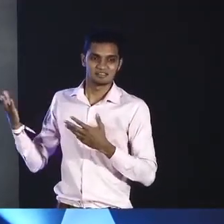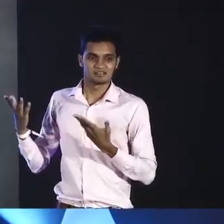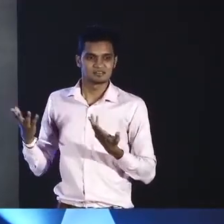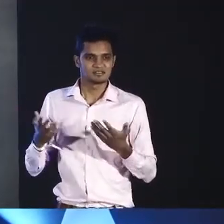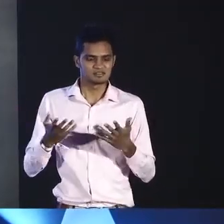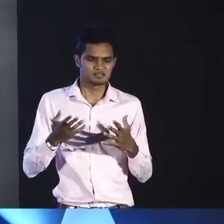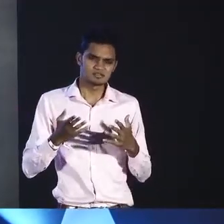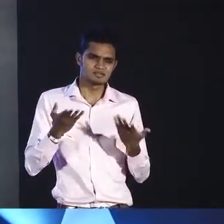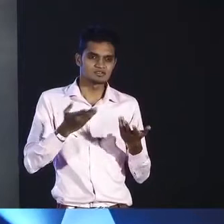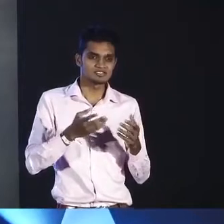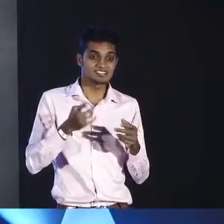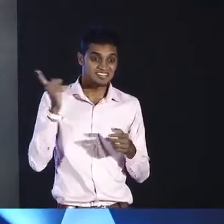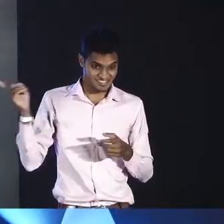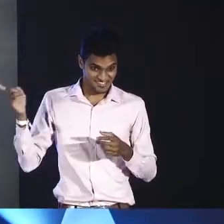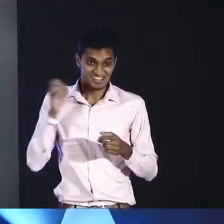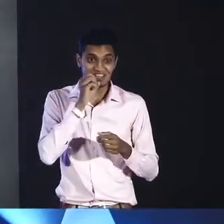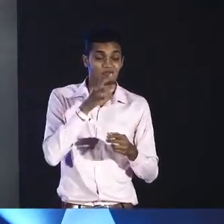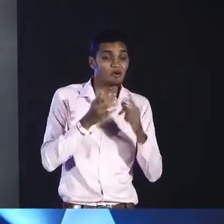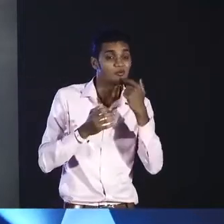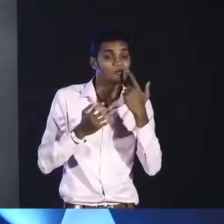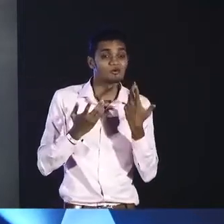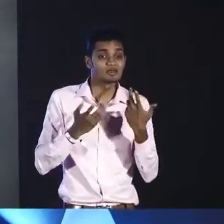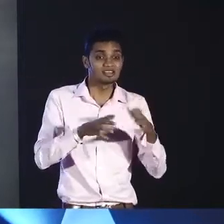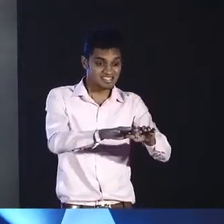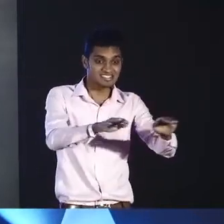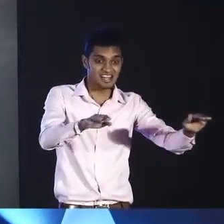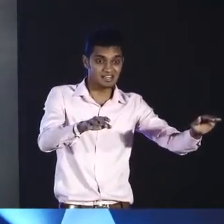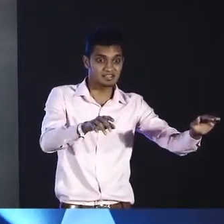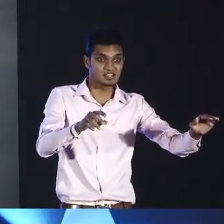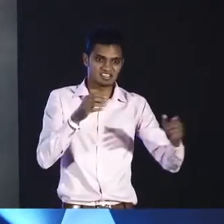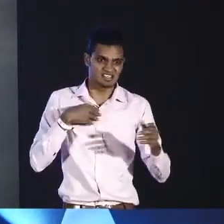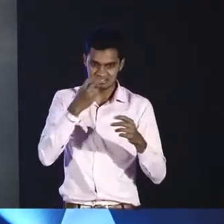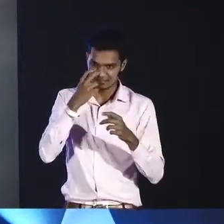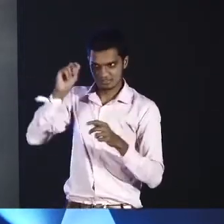best handwriting in the class to write on the board, and they do the writing. So there's no complaint.